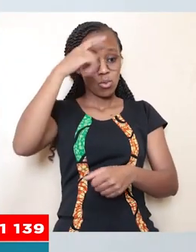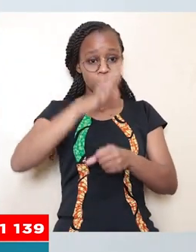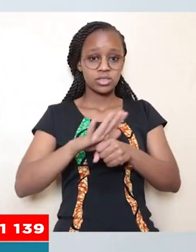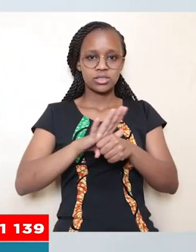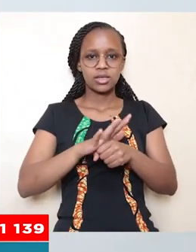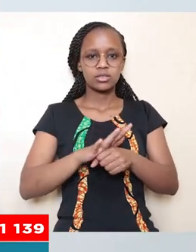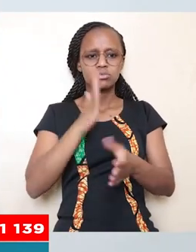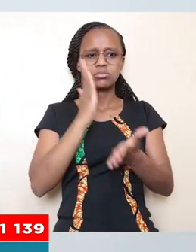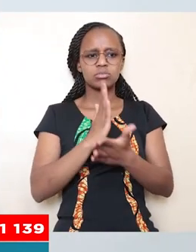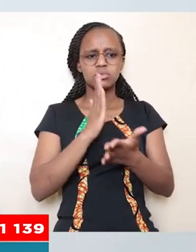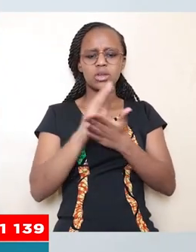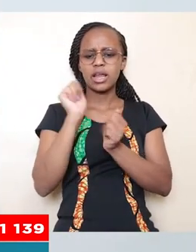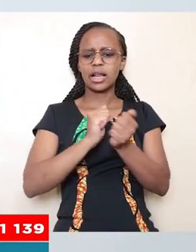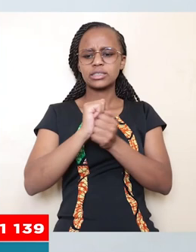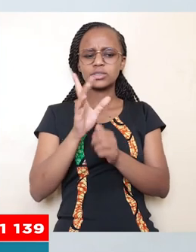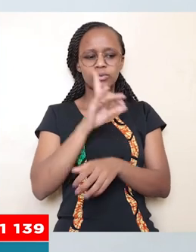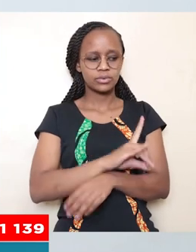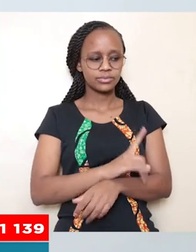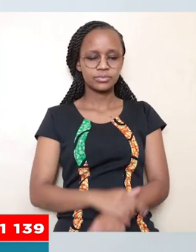is fairly distorted.